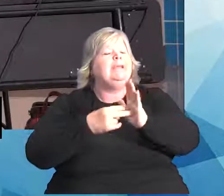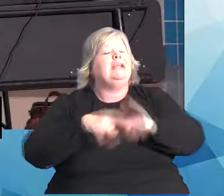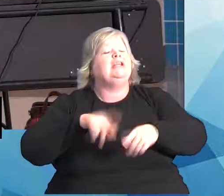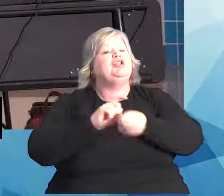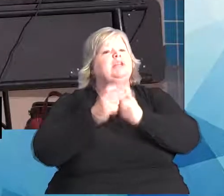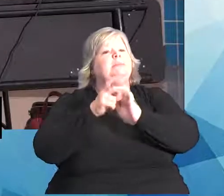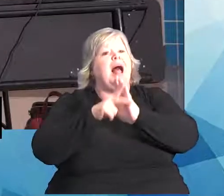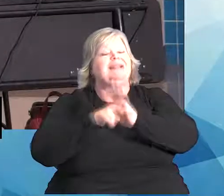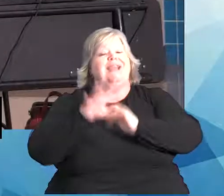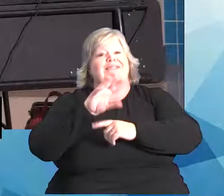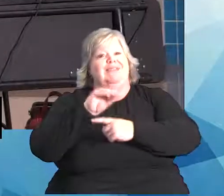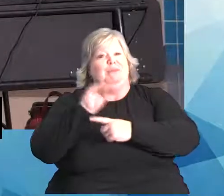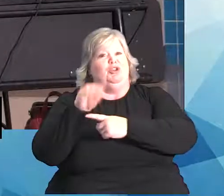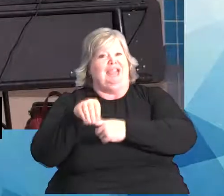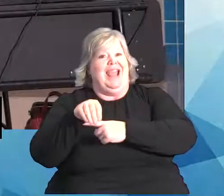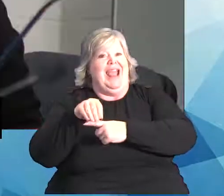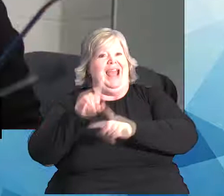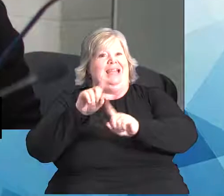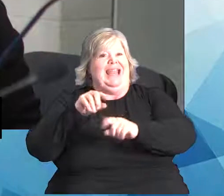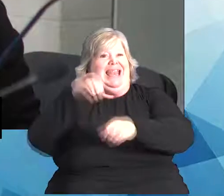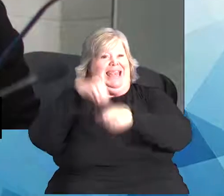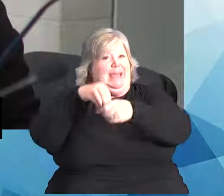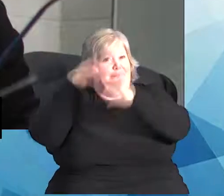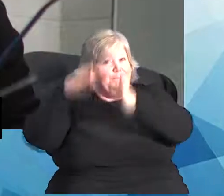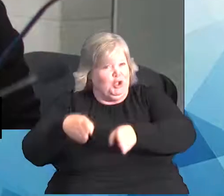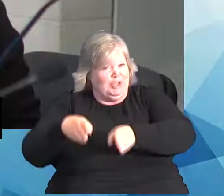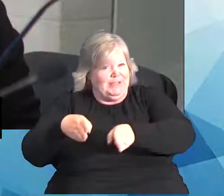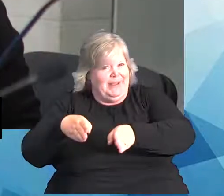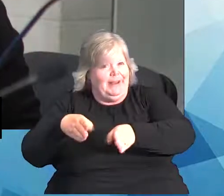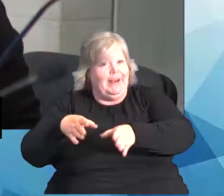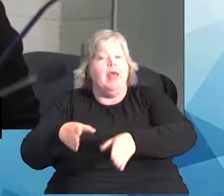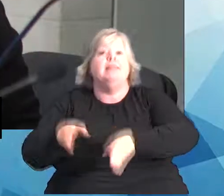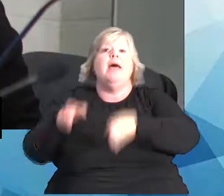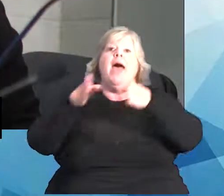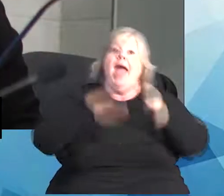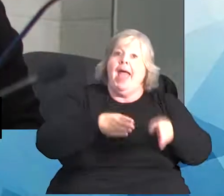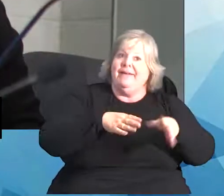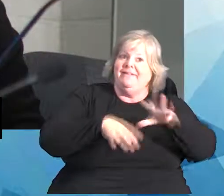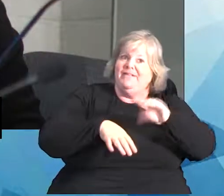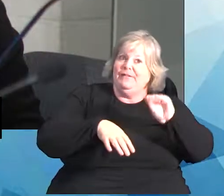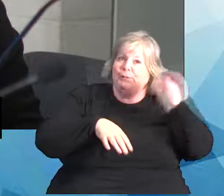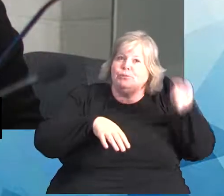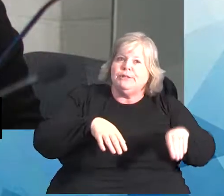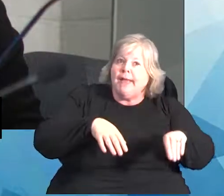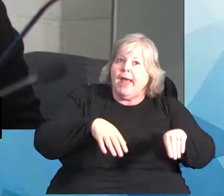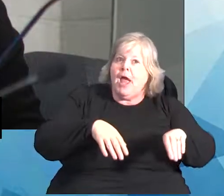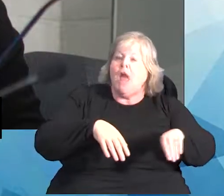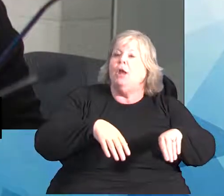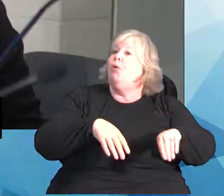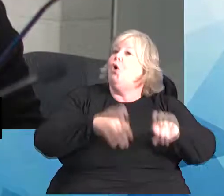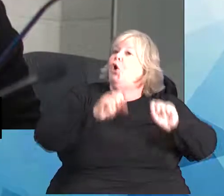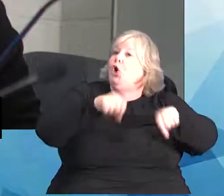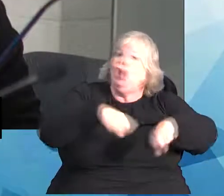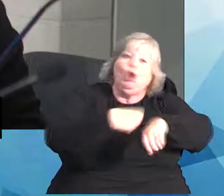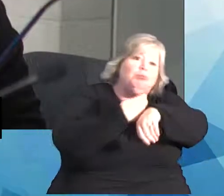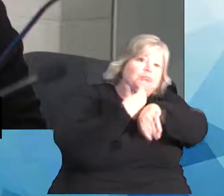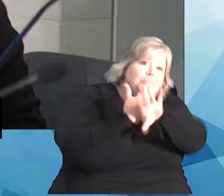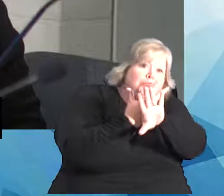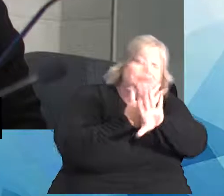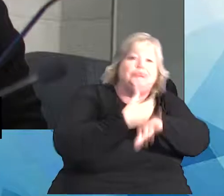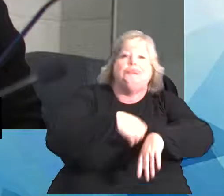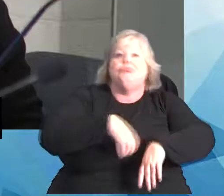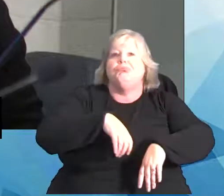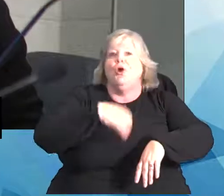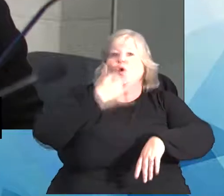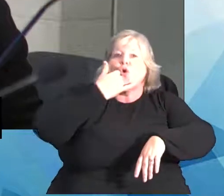say 50% are attended in person, and then the remainder could be attended via technology. So